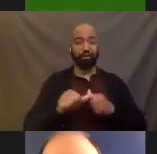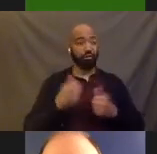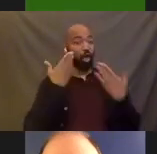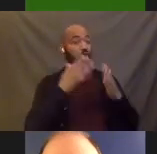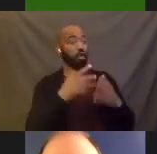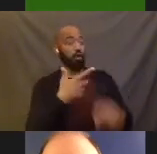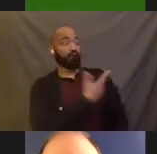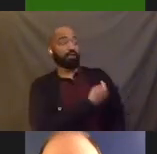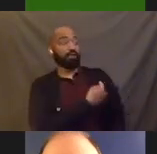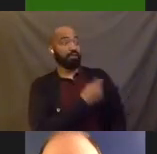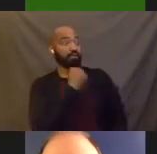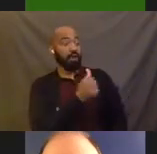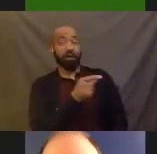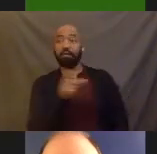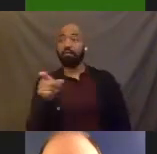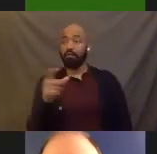very simple gesture and